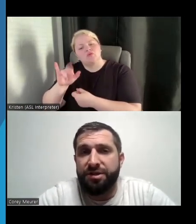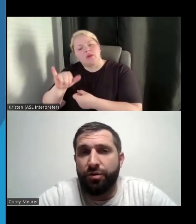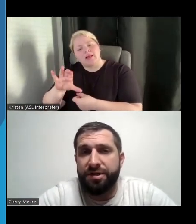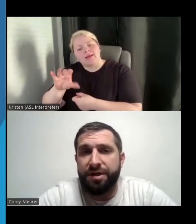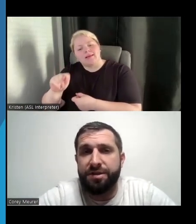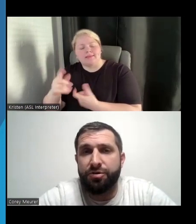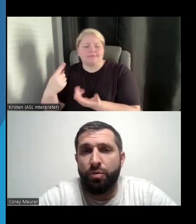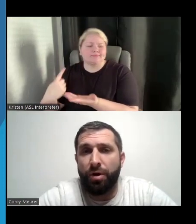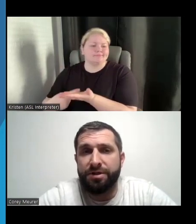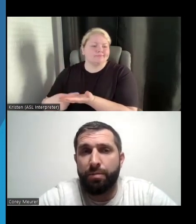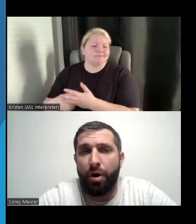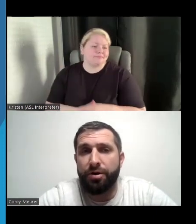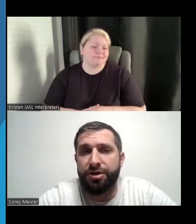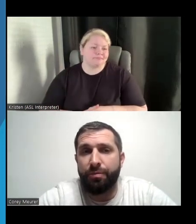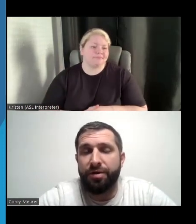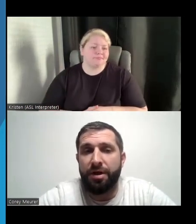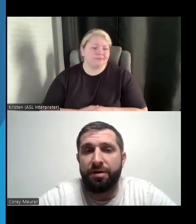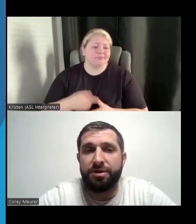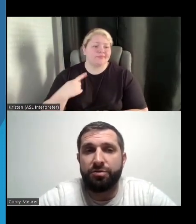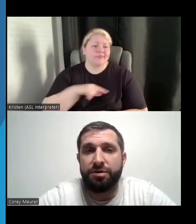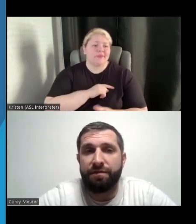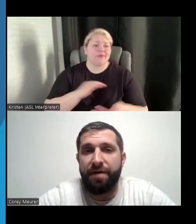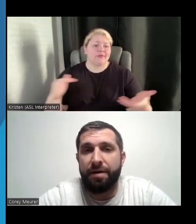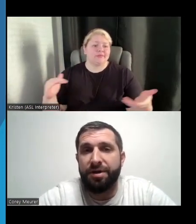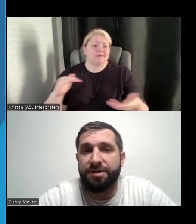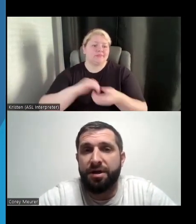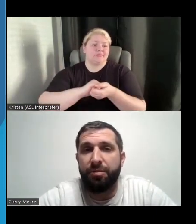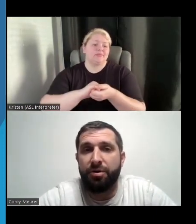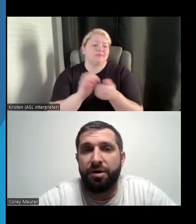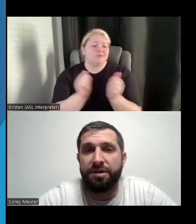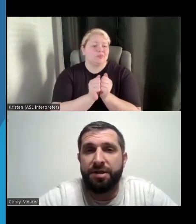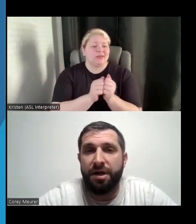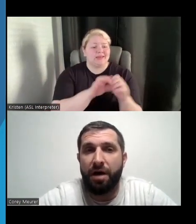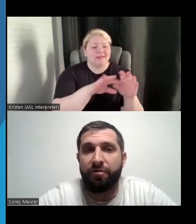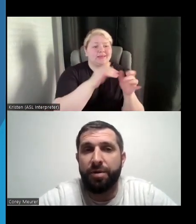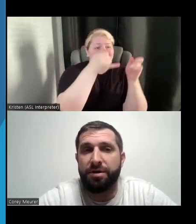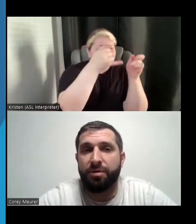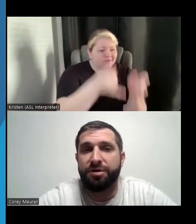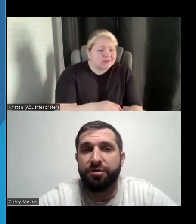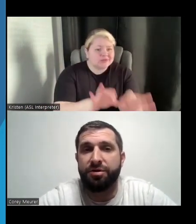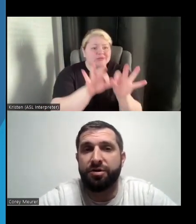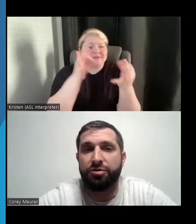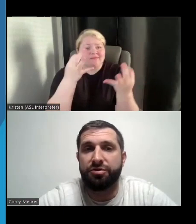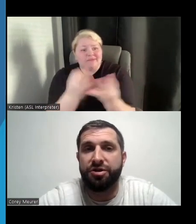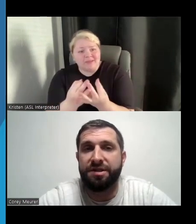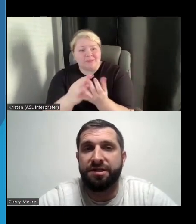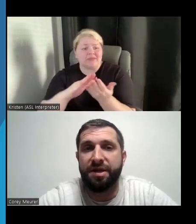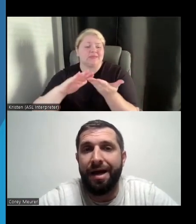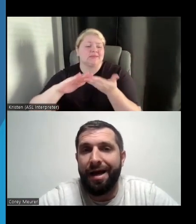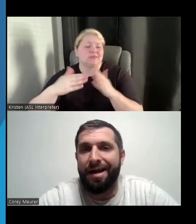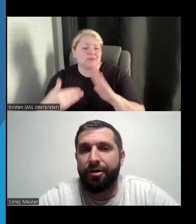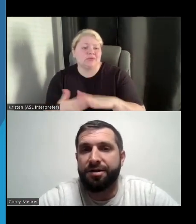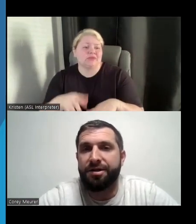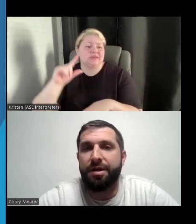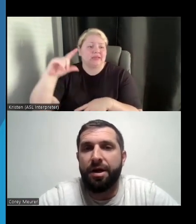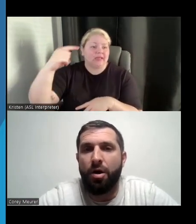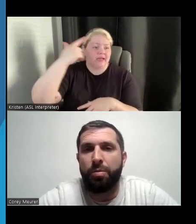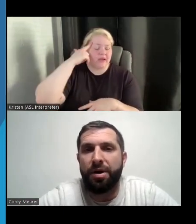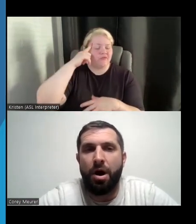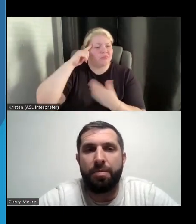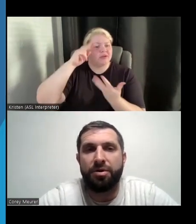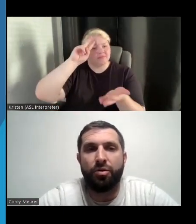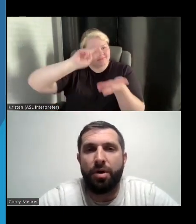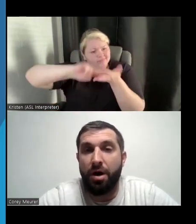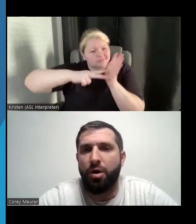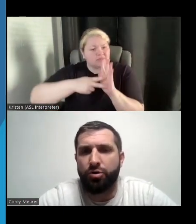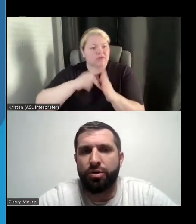Justice Resource Institute works in partnership with individuals, families, communities, and government to pursue the social justice inherent in